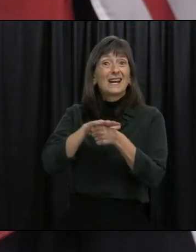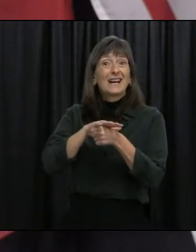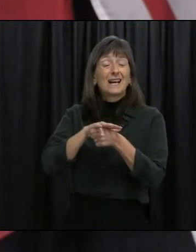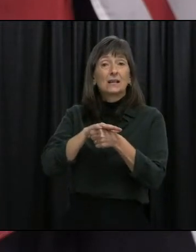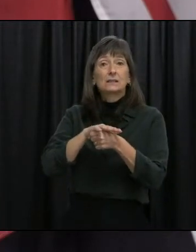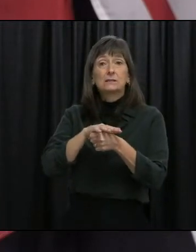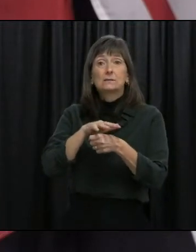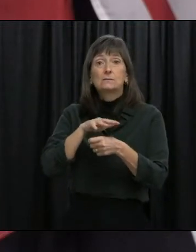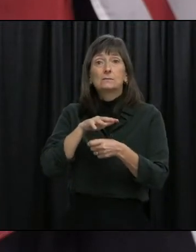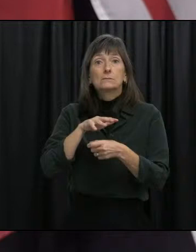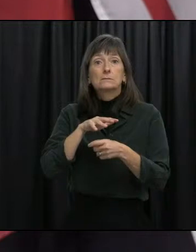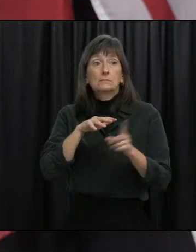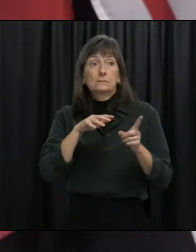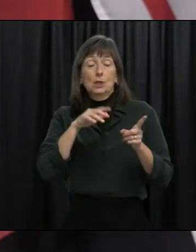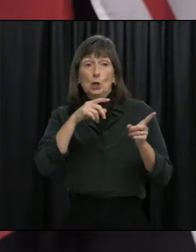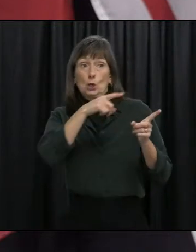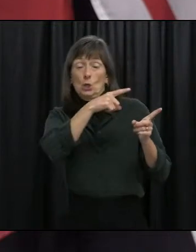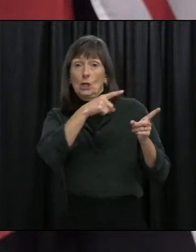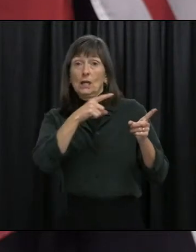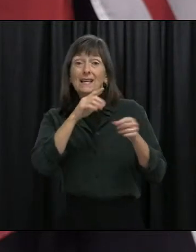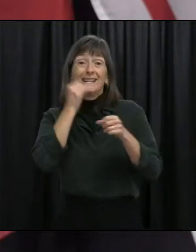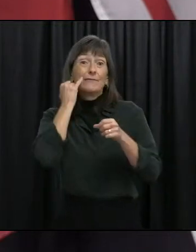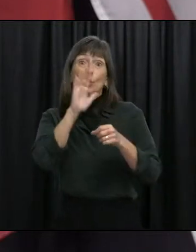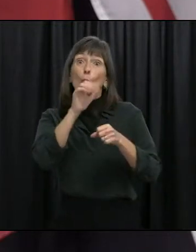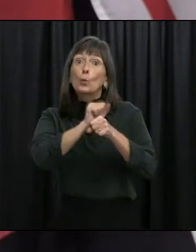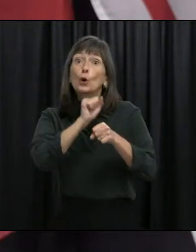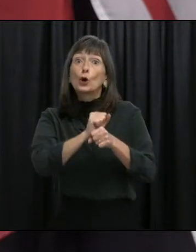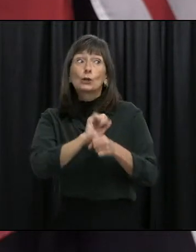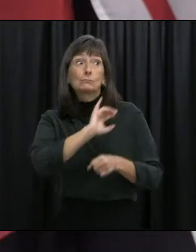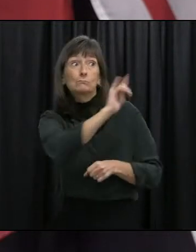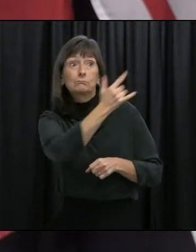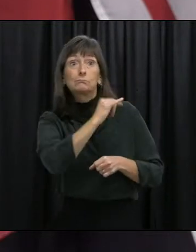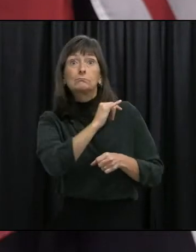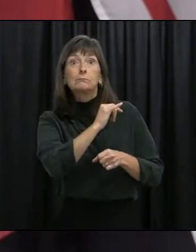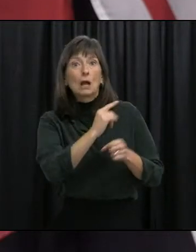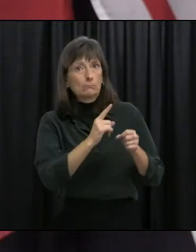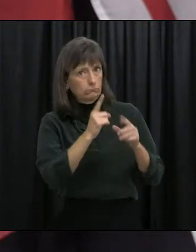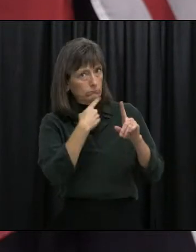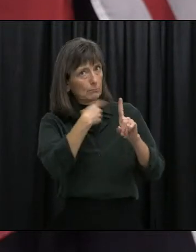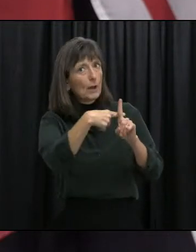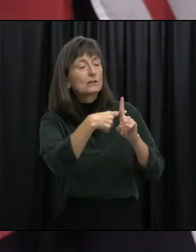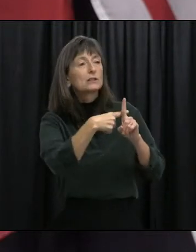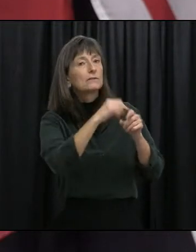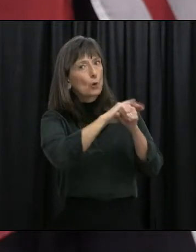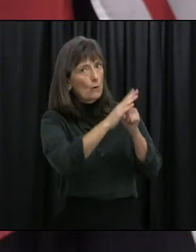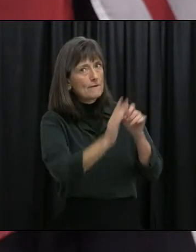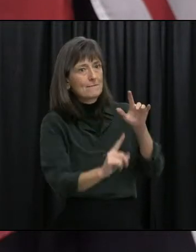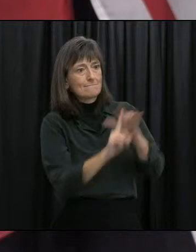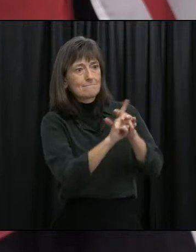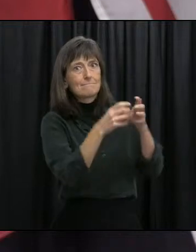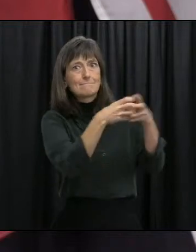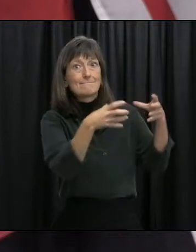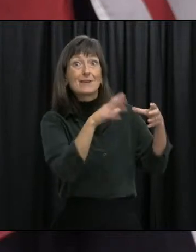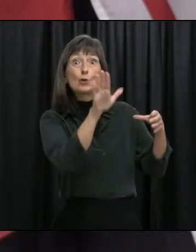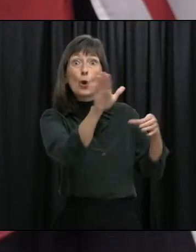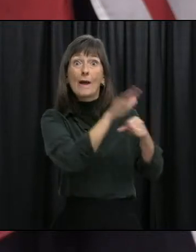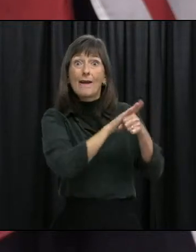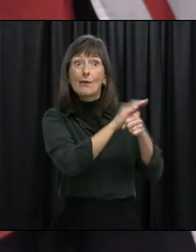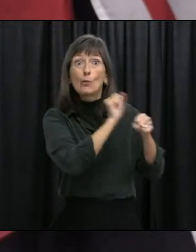where we have been notified of an outbreak. They are obliged to do 14 days of